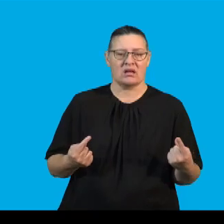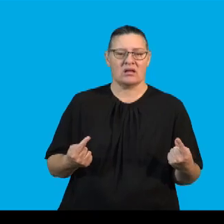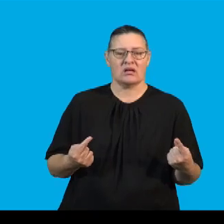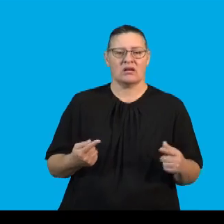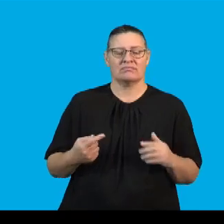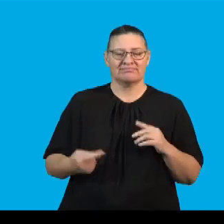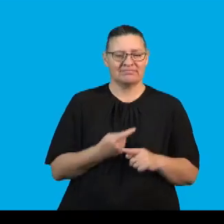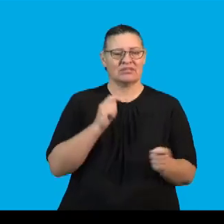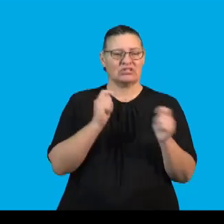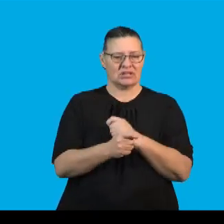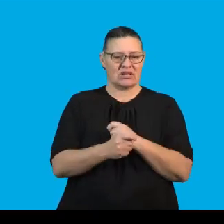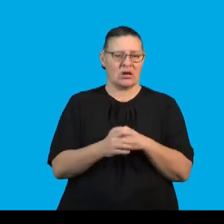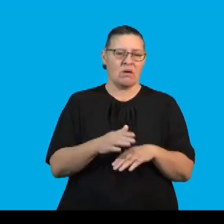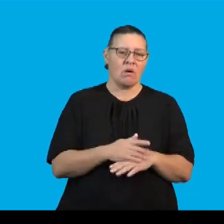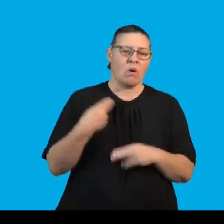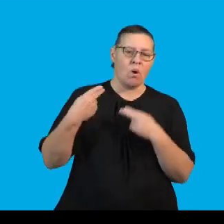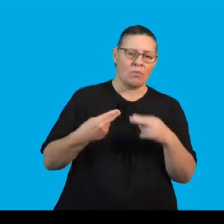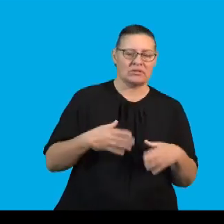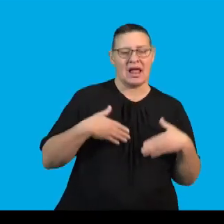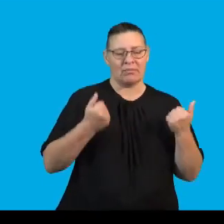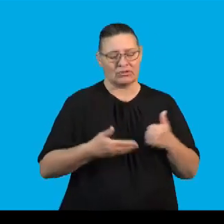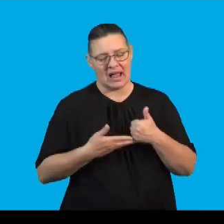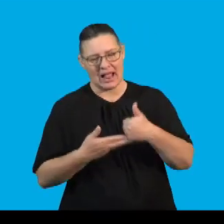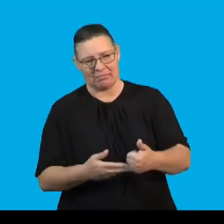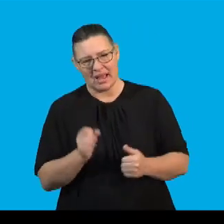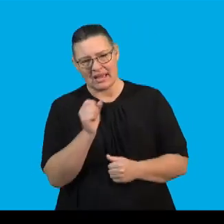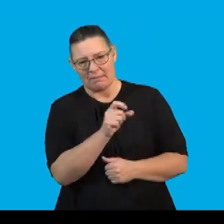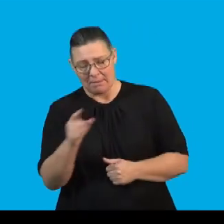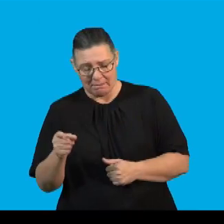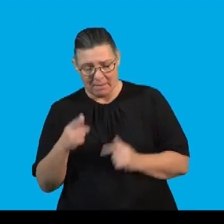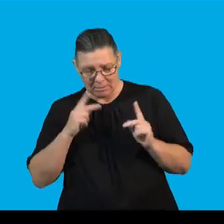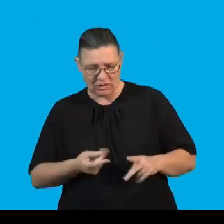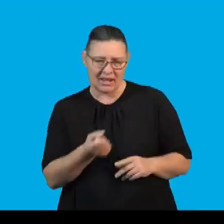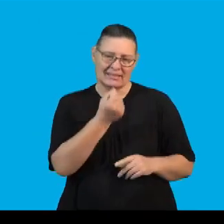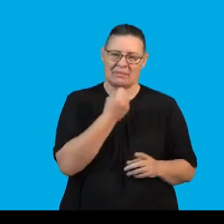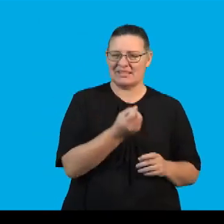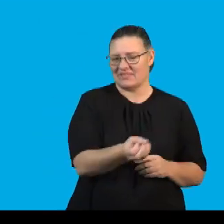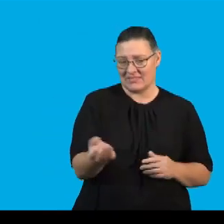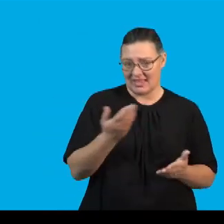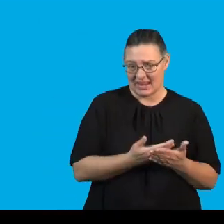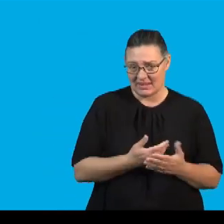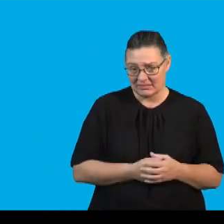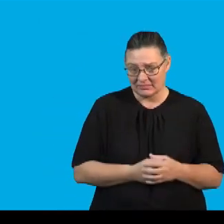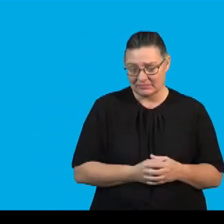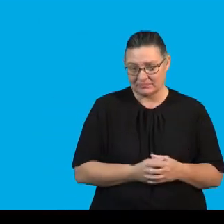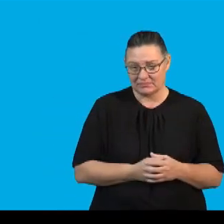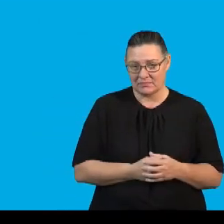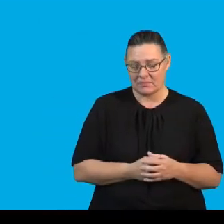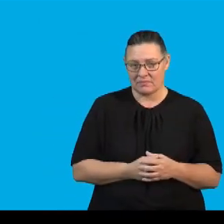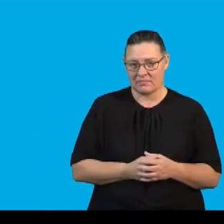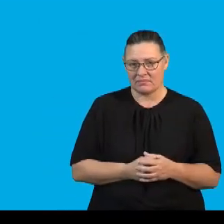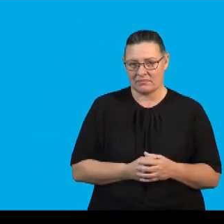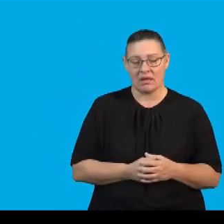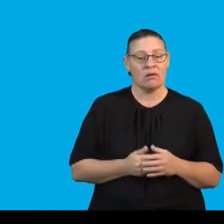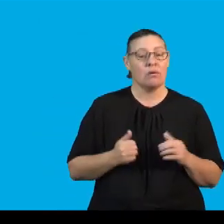of artificially altered setup in terms of helping the gaps and situation of the hormone levels in